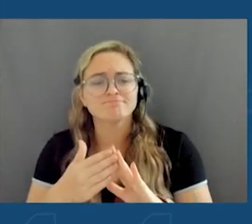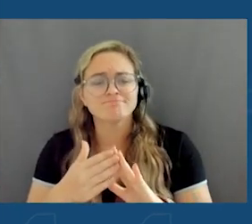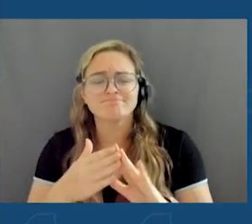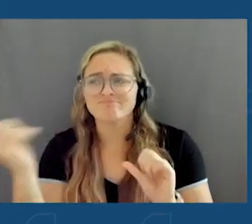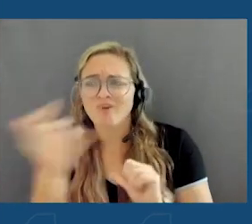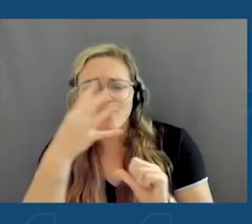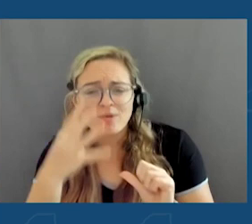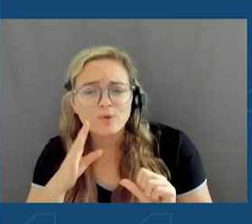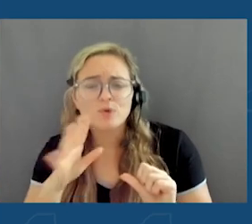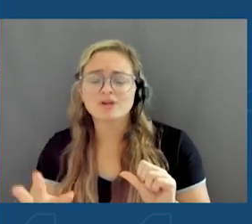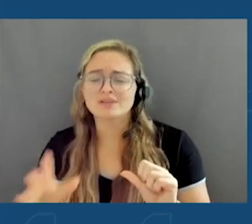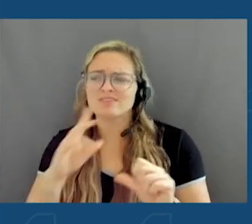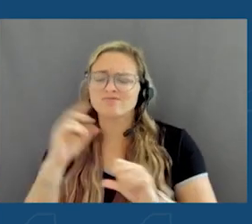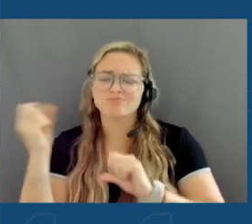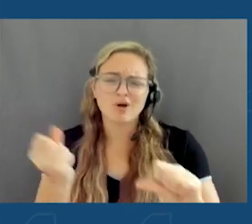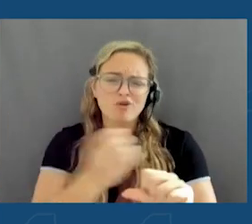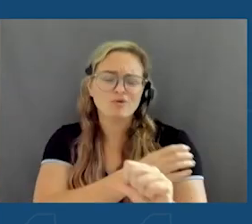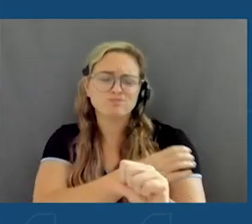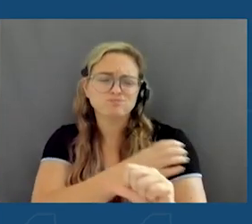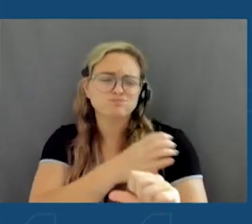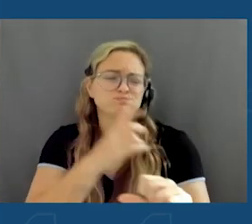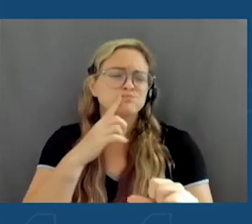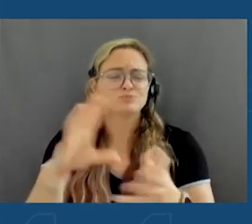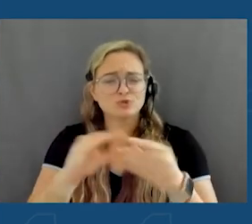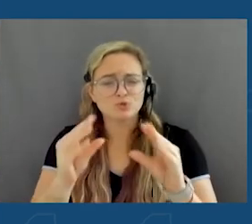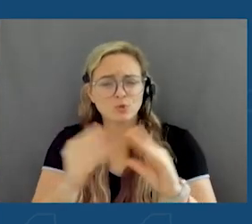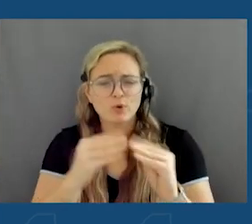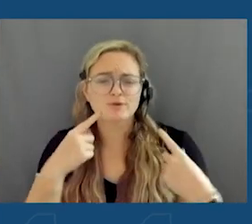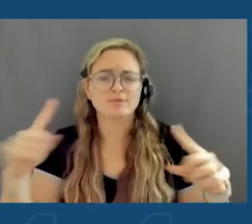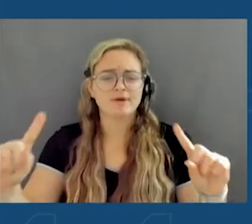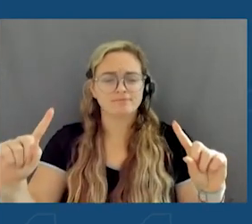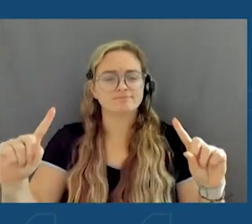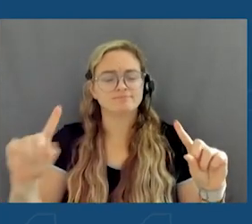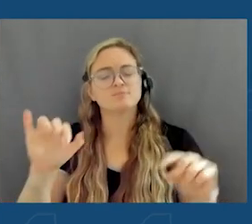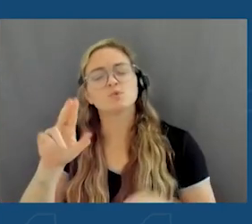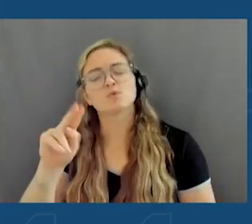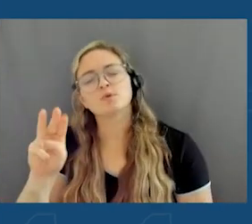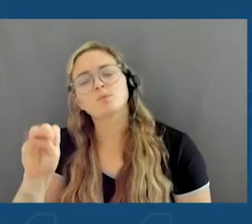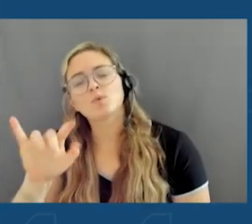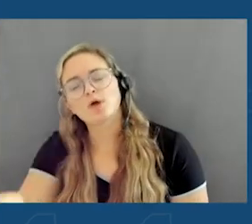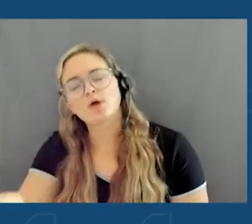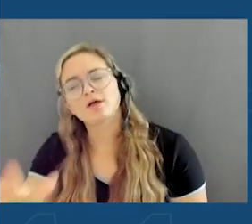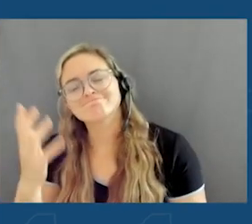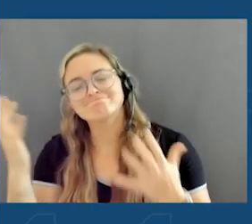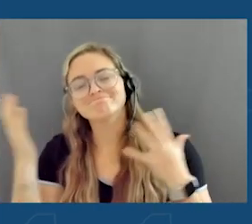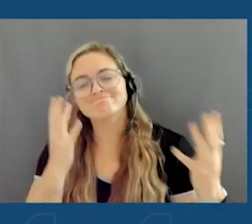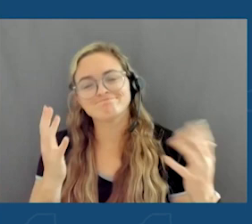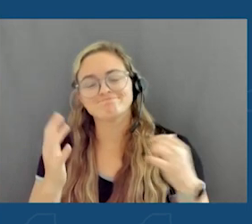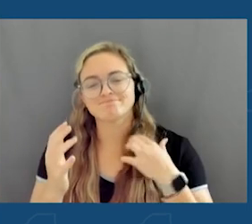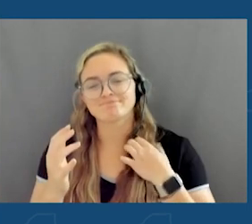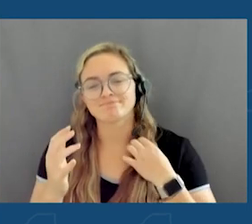have a powerful story to tell. Let's give Lin-Manuel Miranda a round of applause.